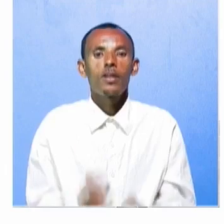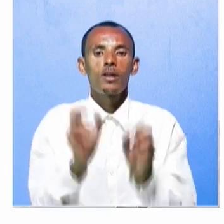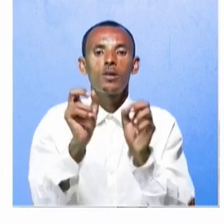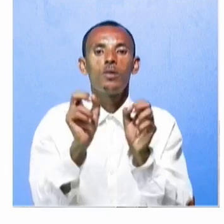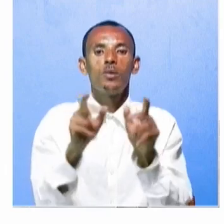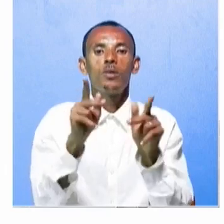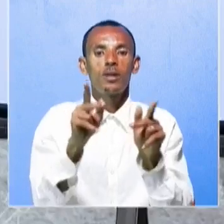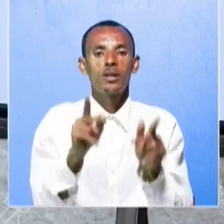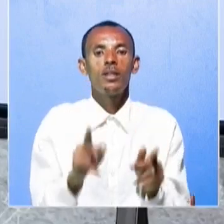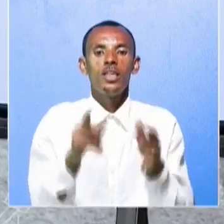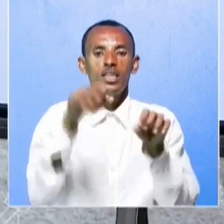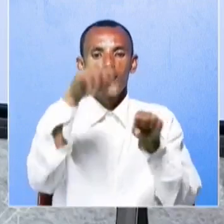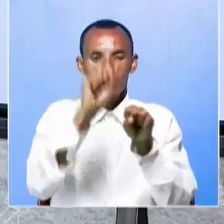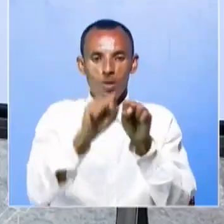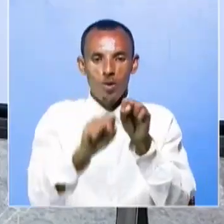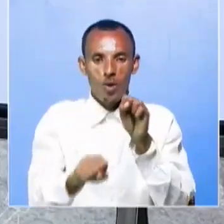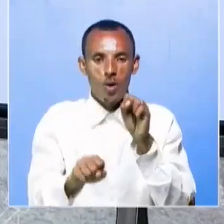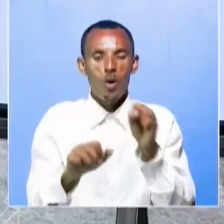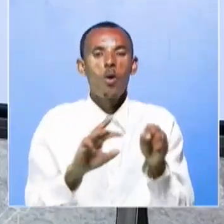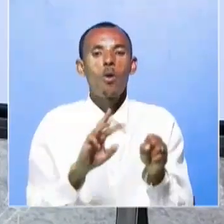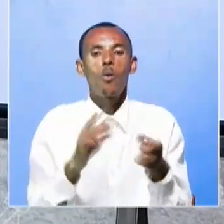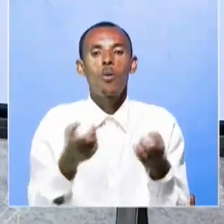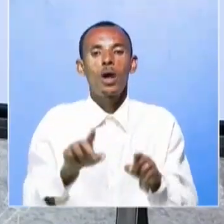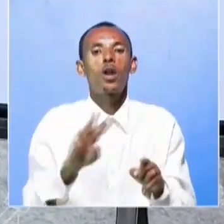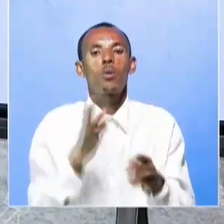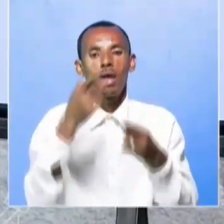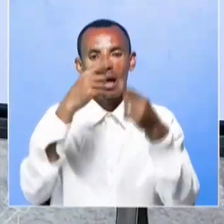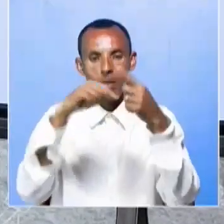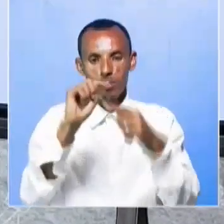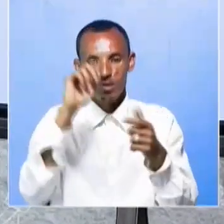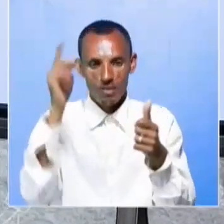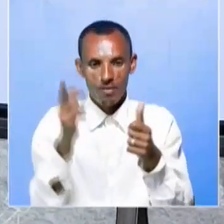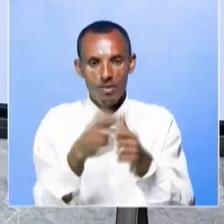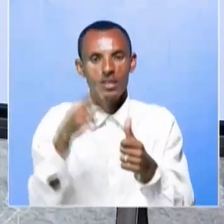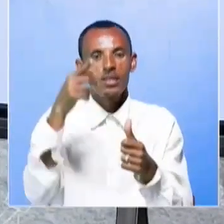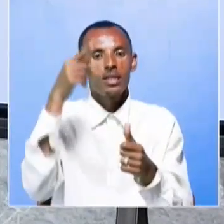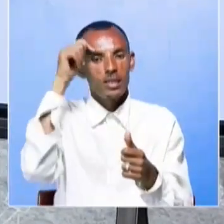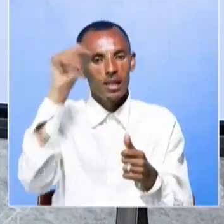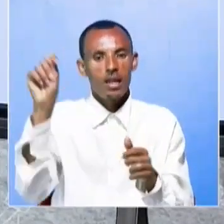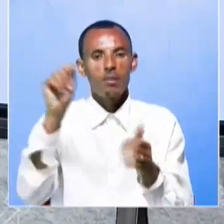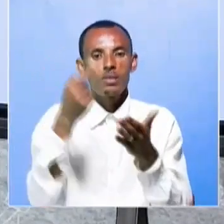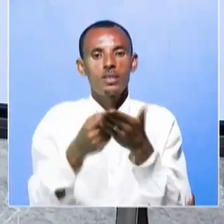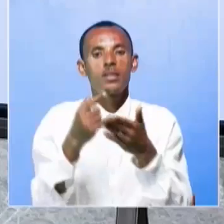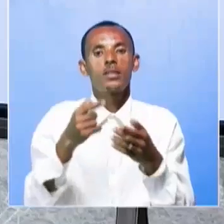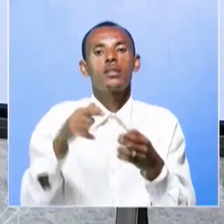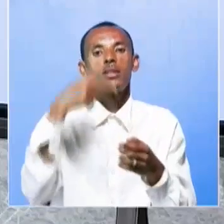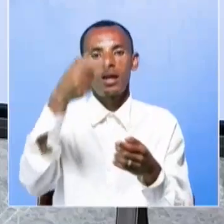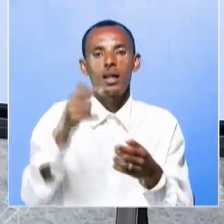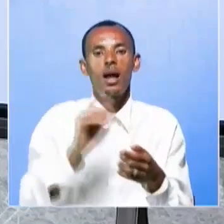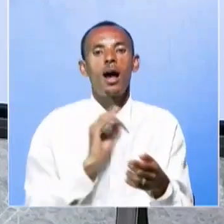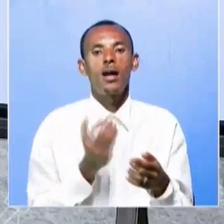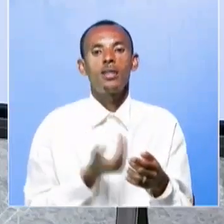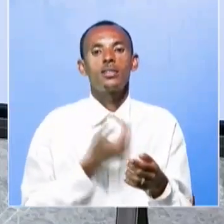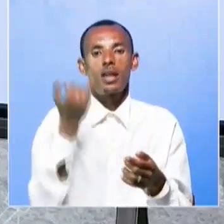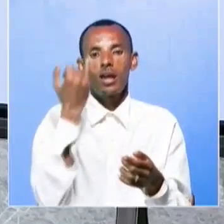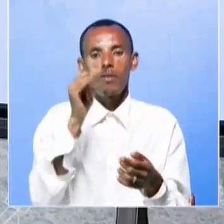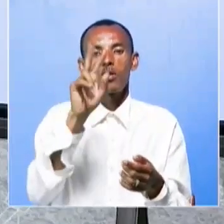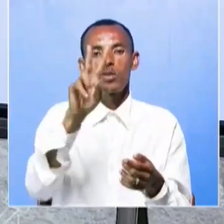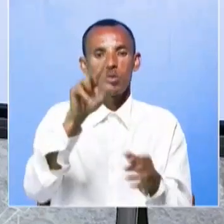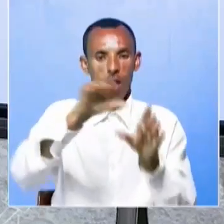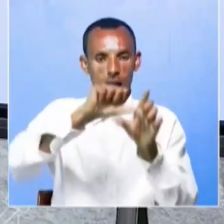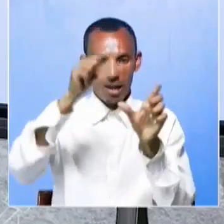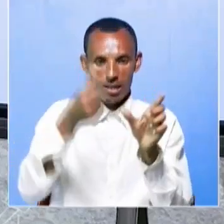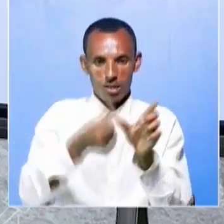Okay, so when we come to the first theorem, this theorem tells us if two angles